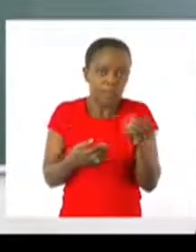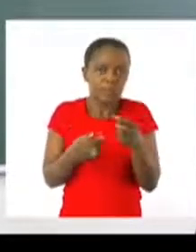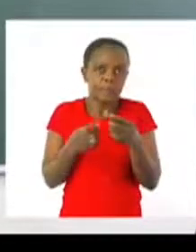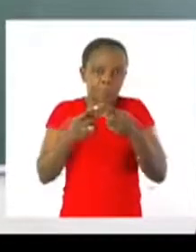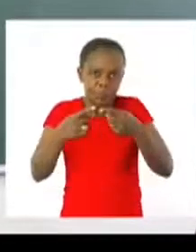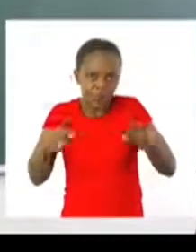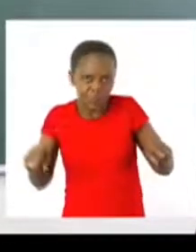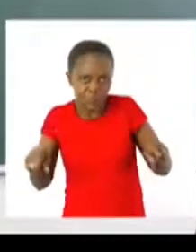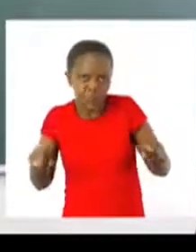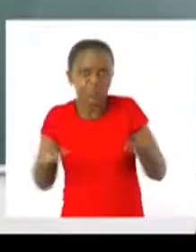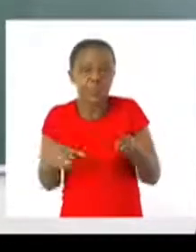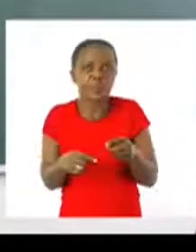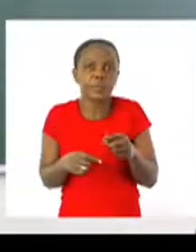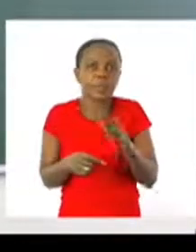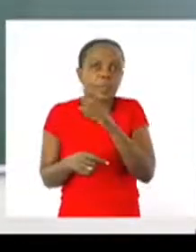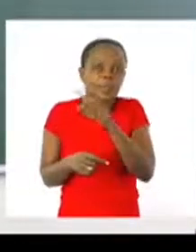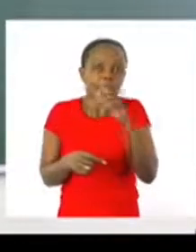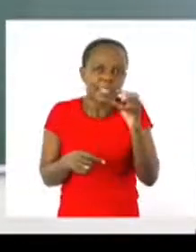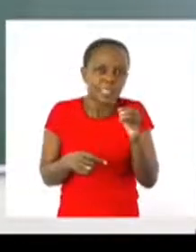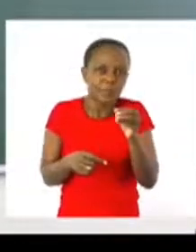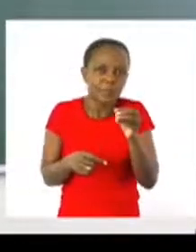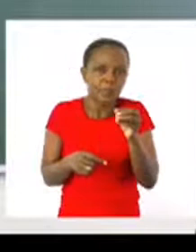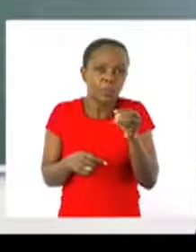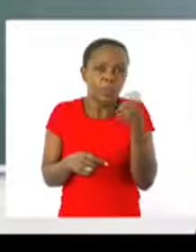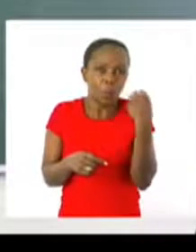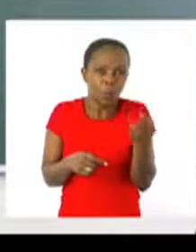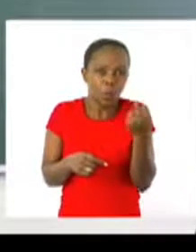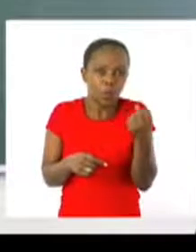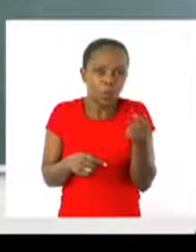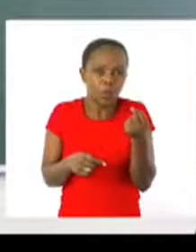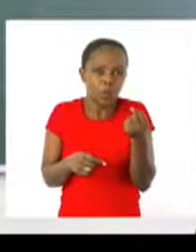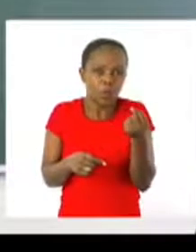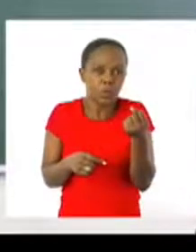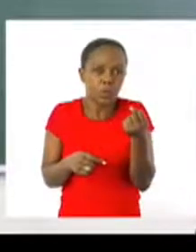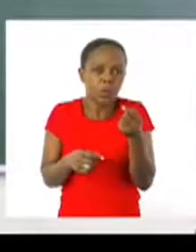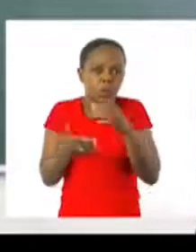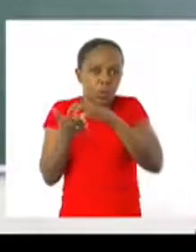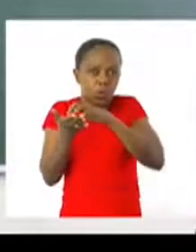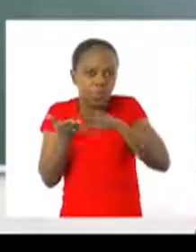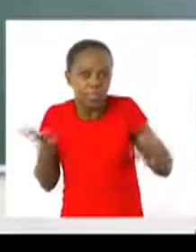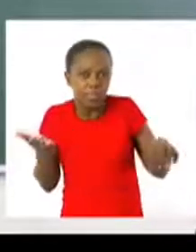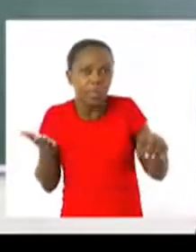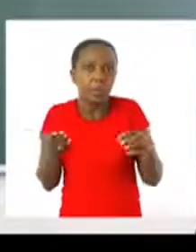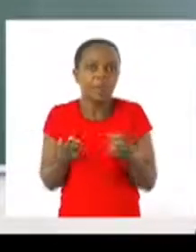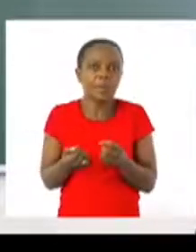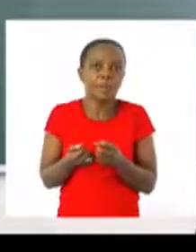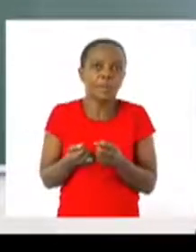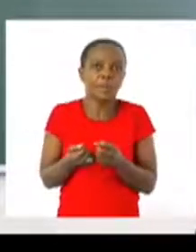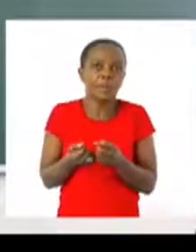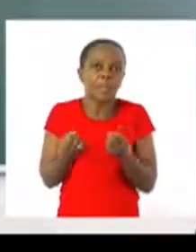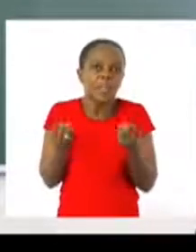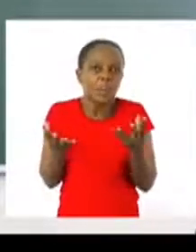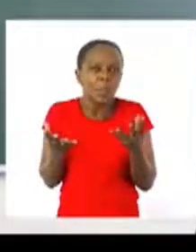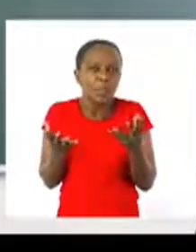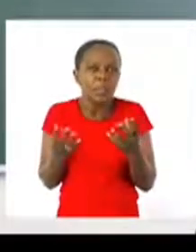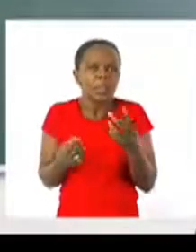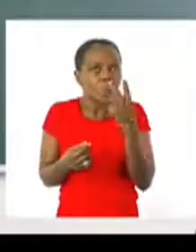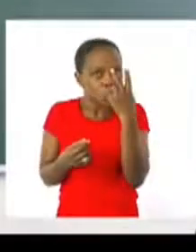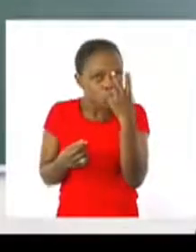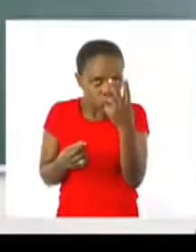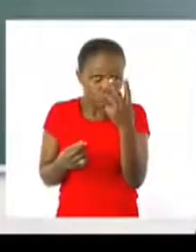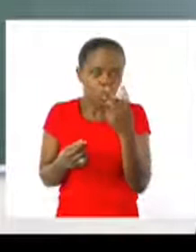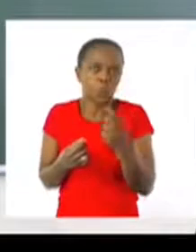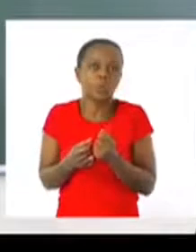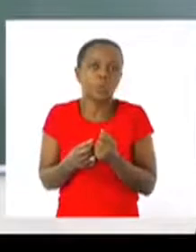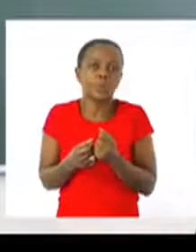10 balls all together, and then we're supposed to take away 2 blue balls. So